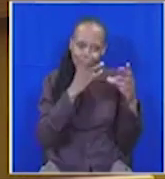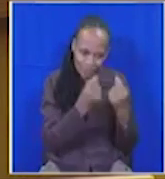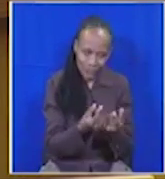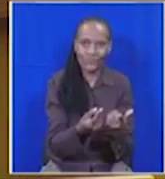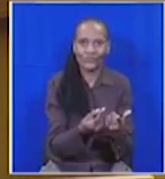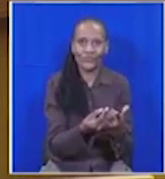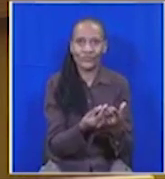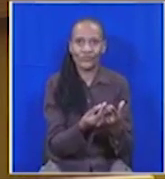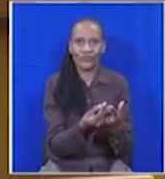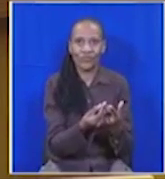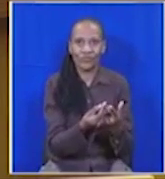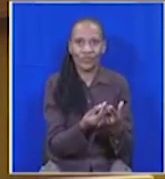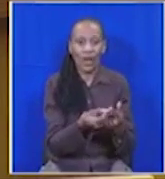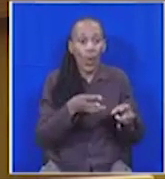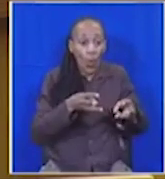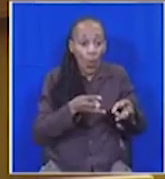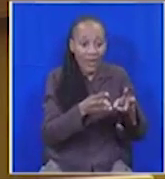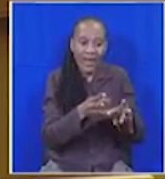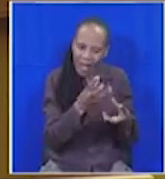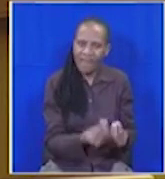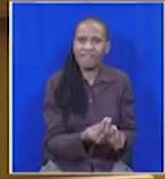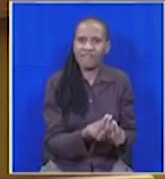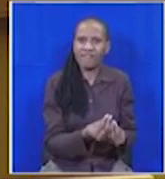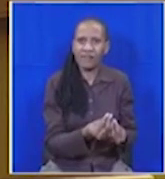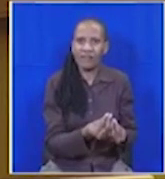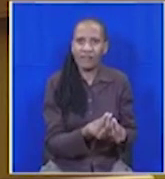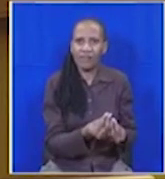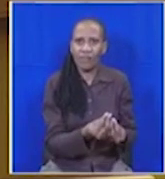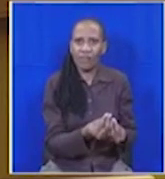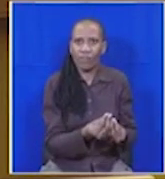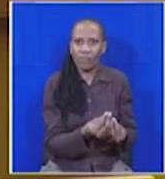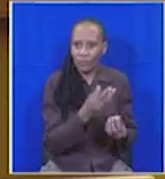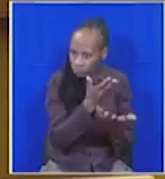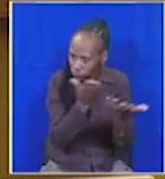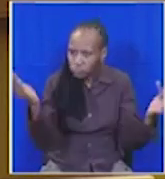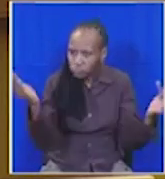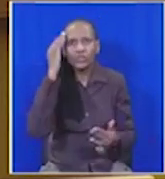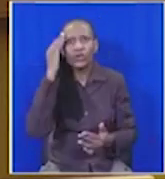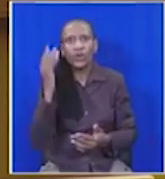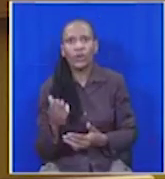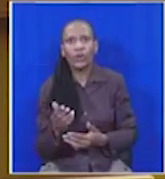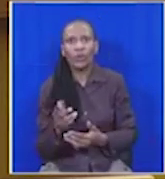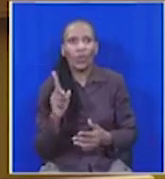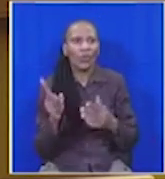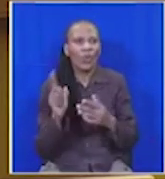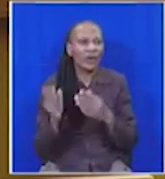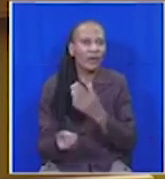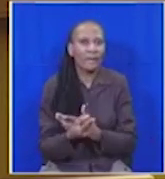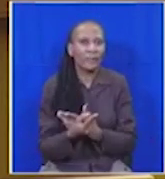a deadlock-breaking mechanism if no consensus is reached. And we all know about the case that was